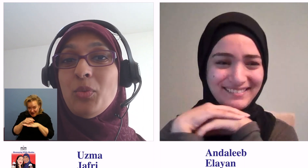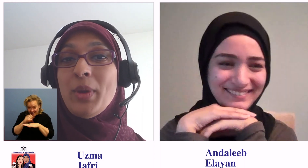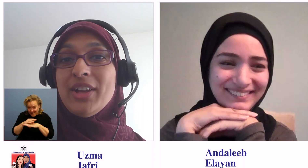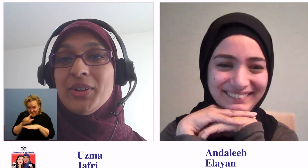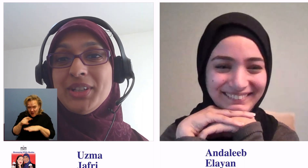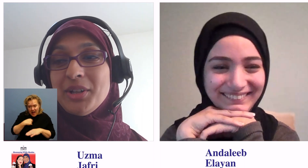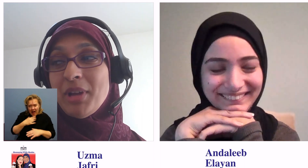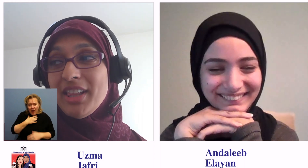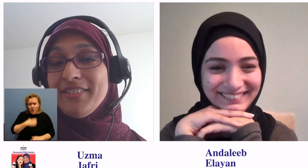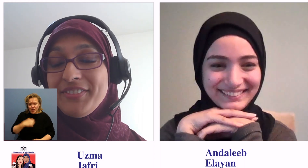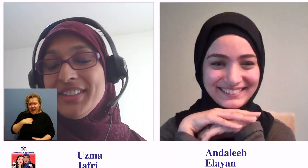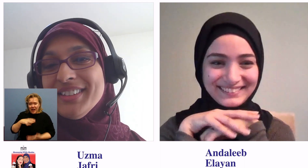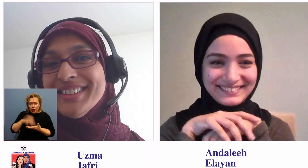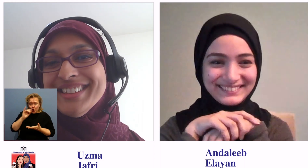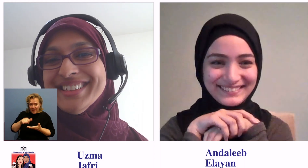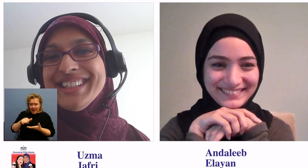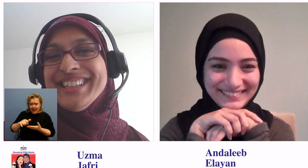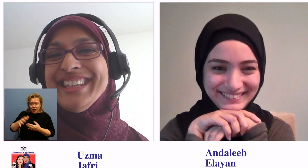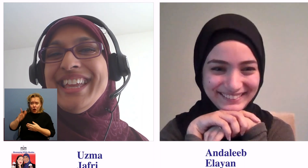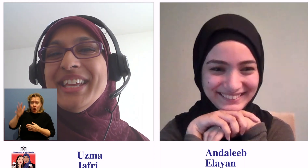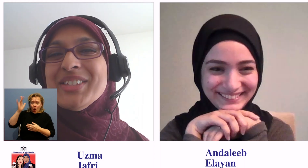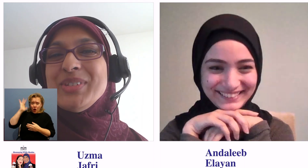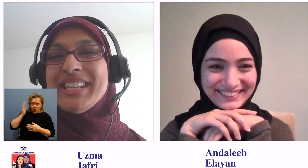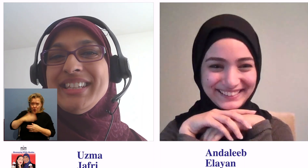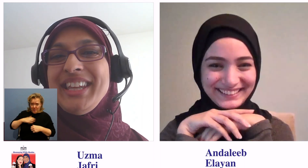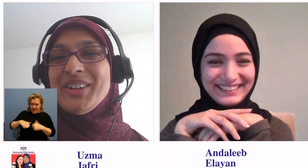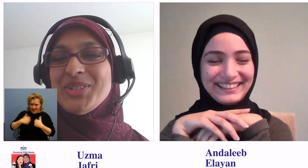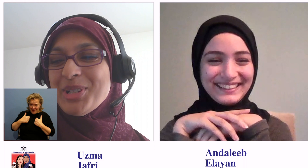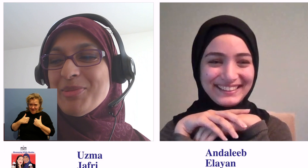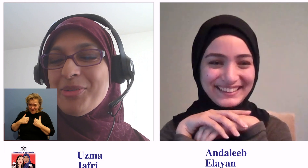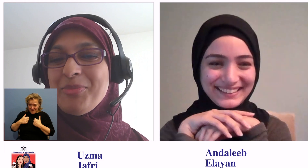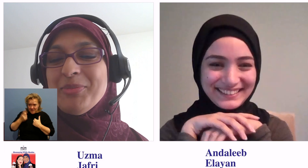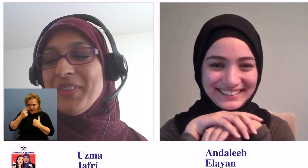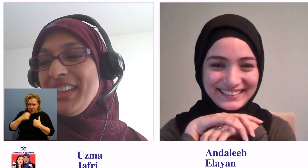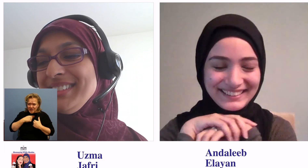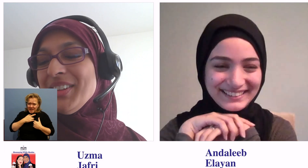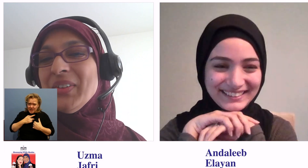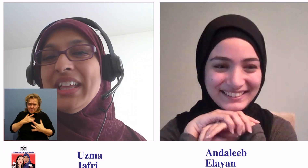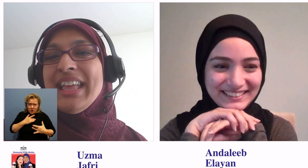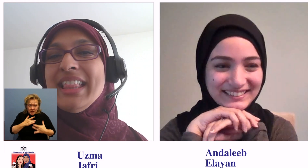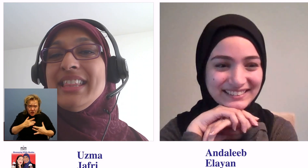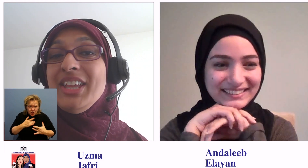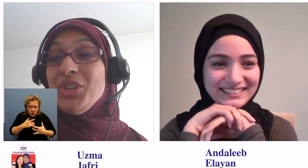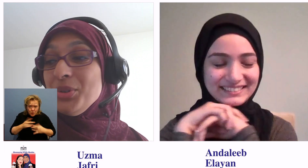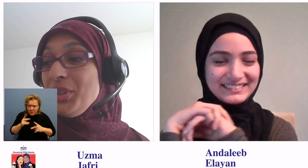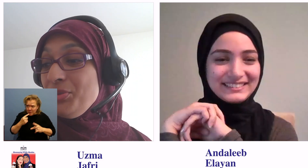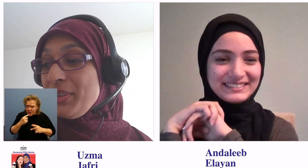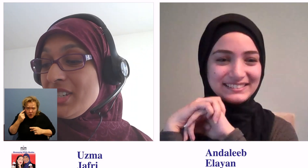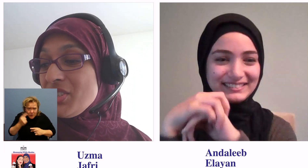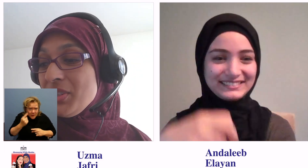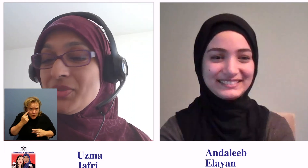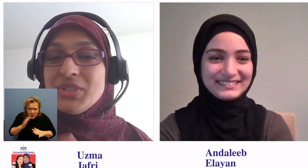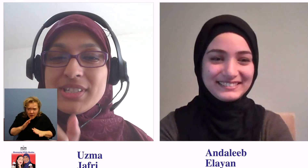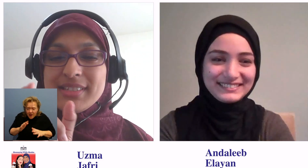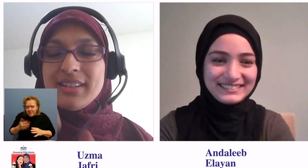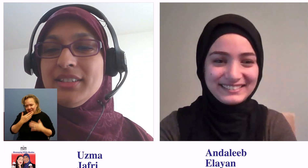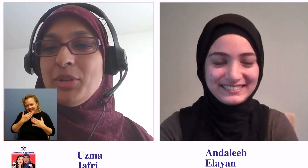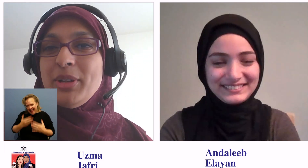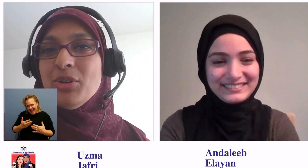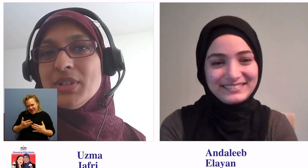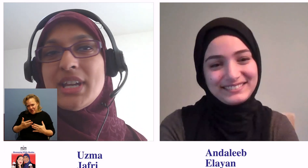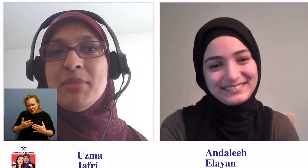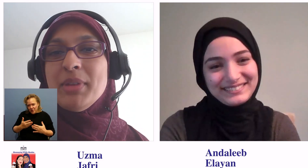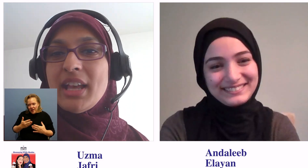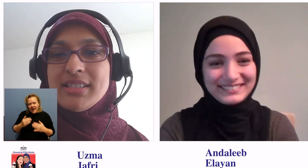learned that way earlier in my life because we tend to care too much about what people think. So thank you. You finished those just